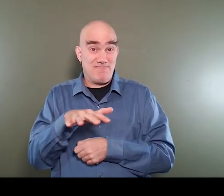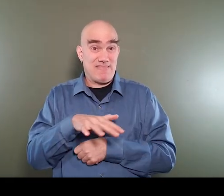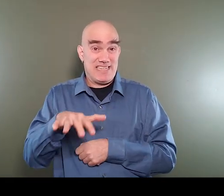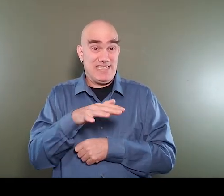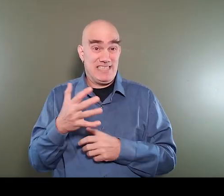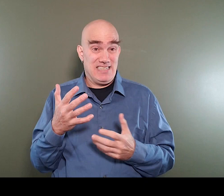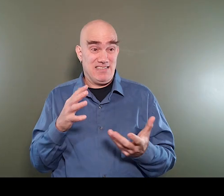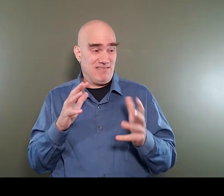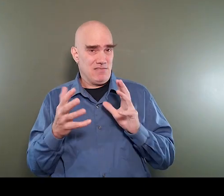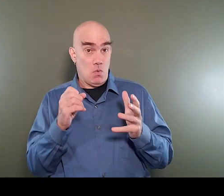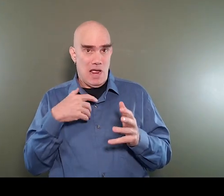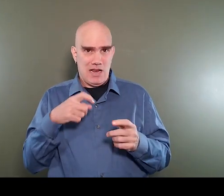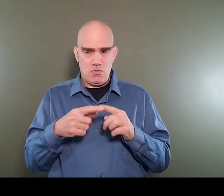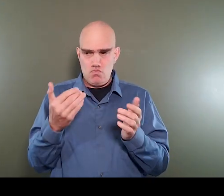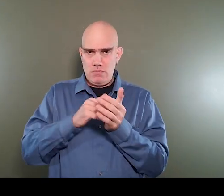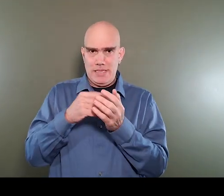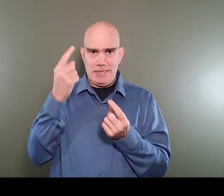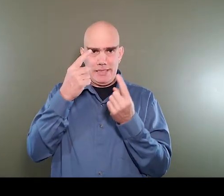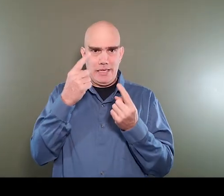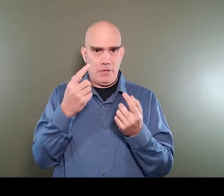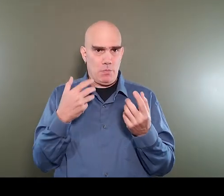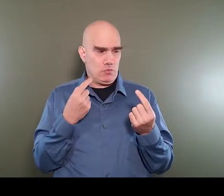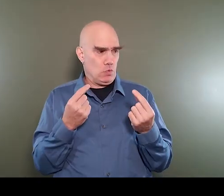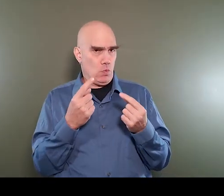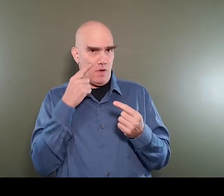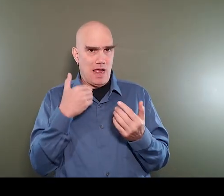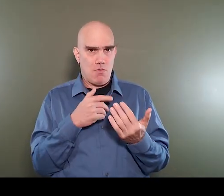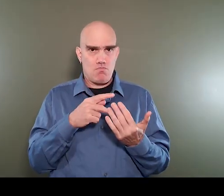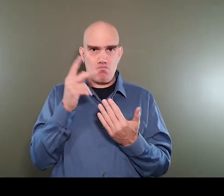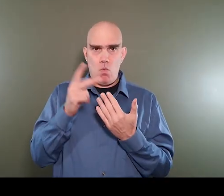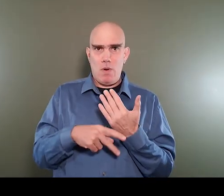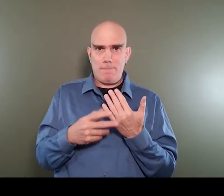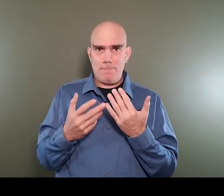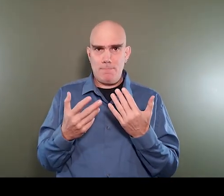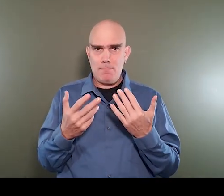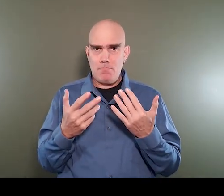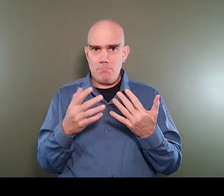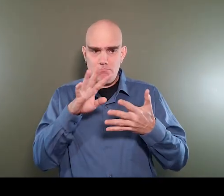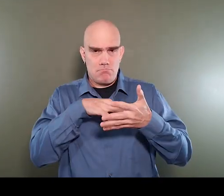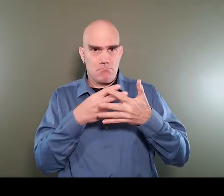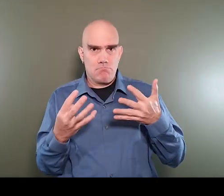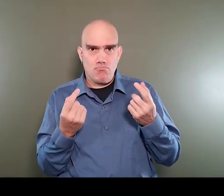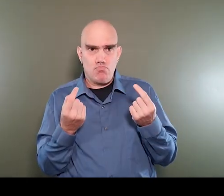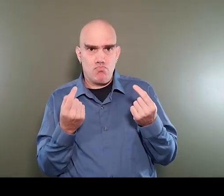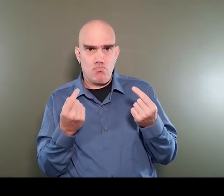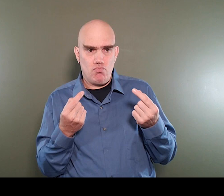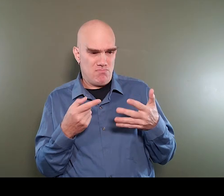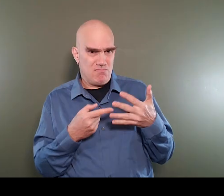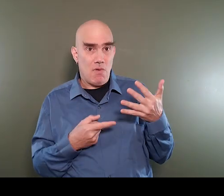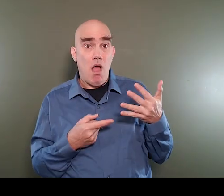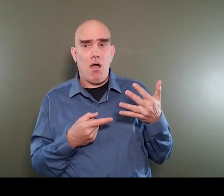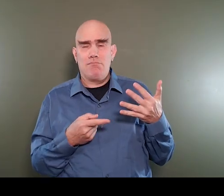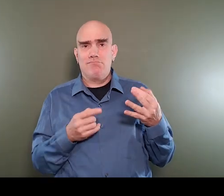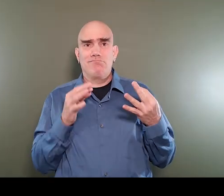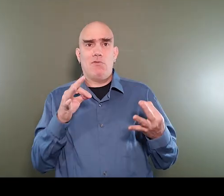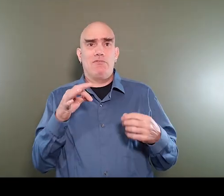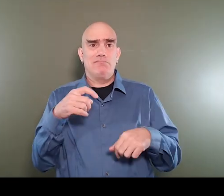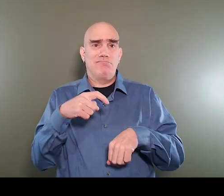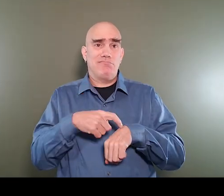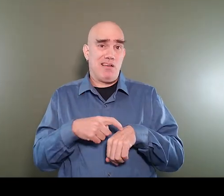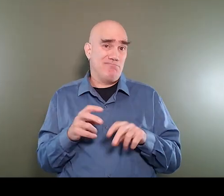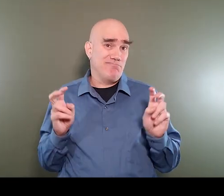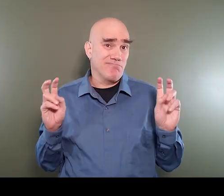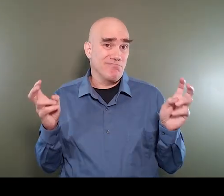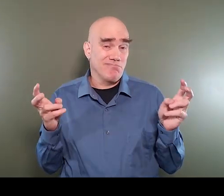because there wasn't enough space. So we had to rethink what we were going to do for our programming. And